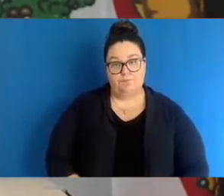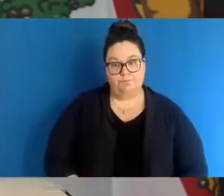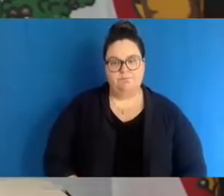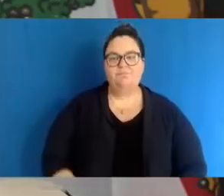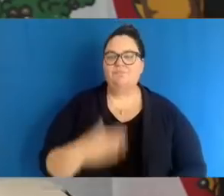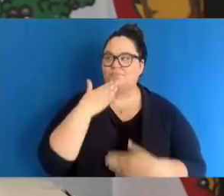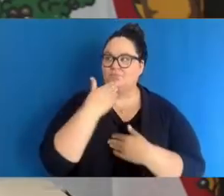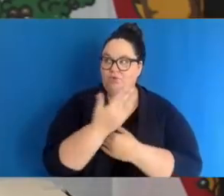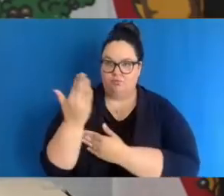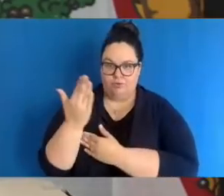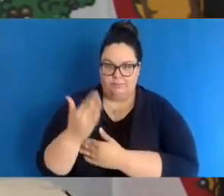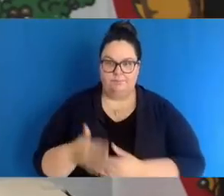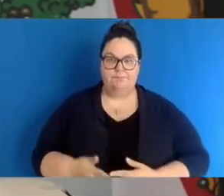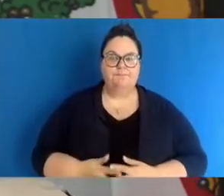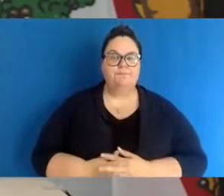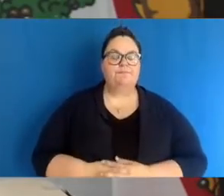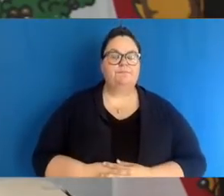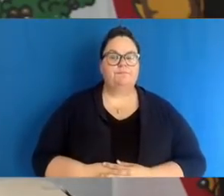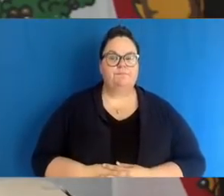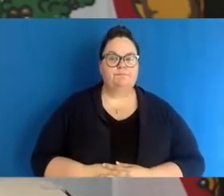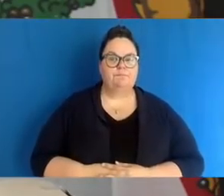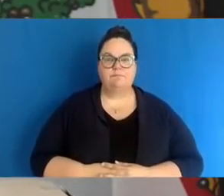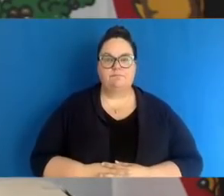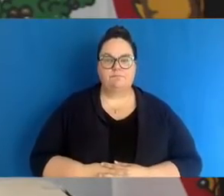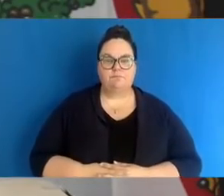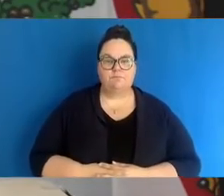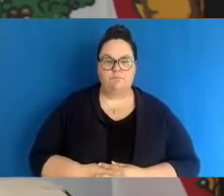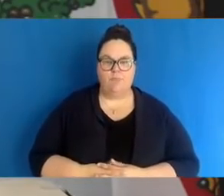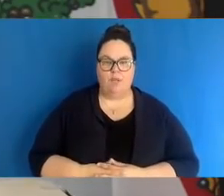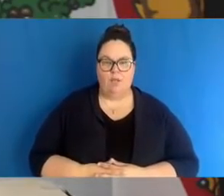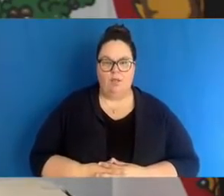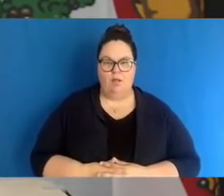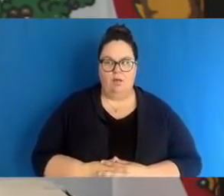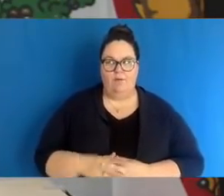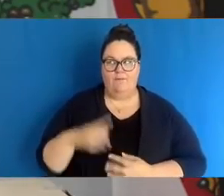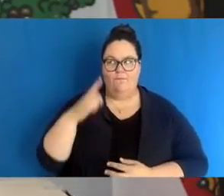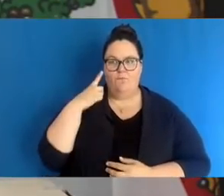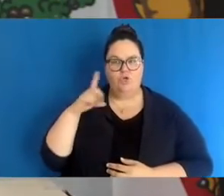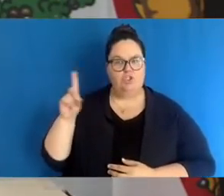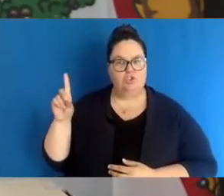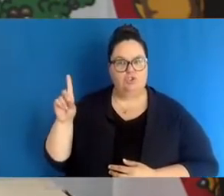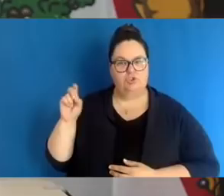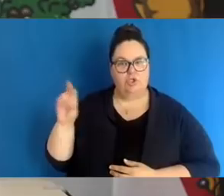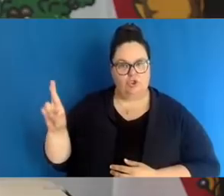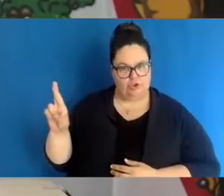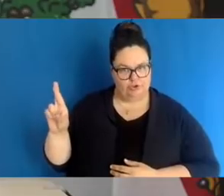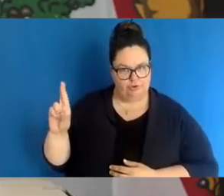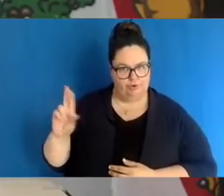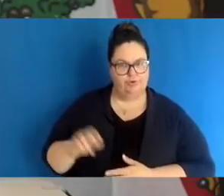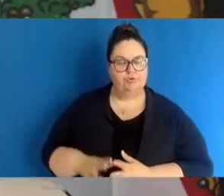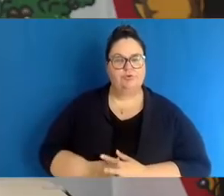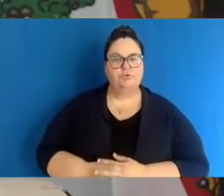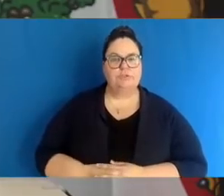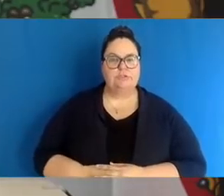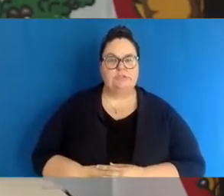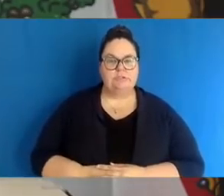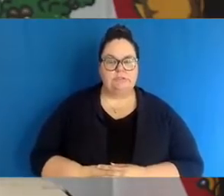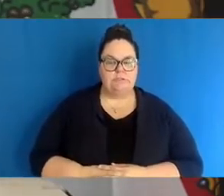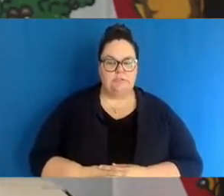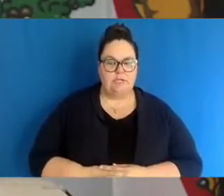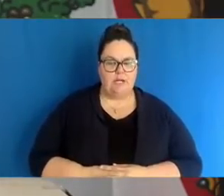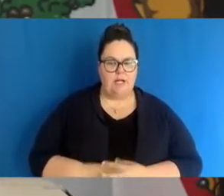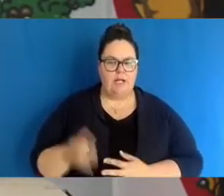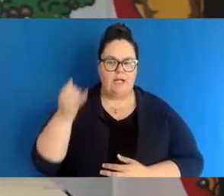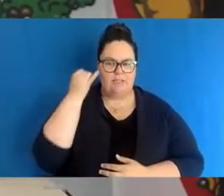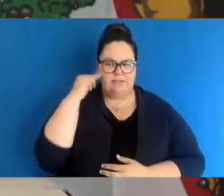everyone. I guess this is a question for Dr. Morrison, and it's pretty much going to be very similar